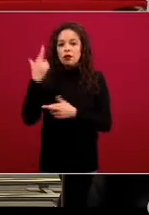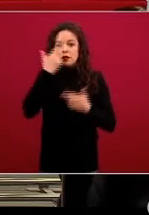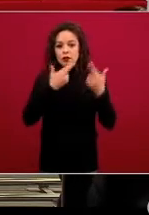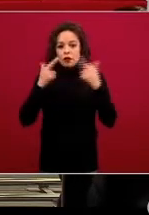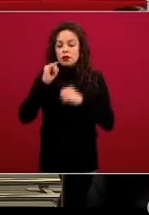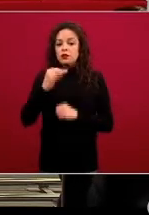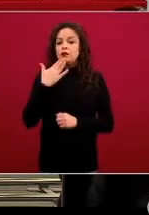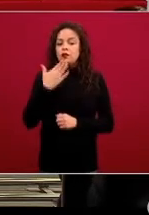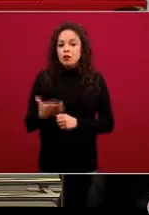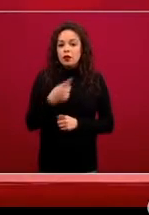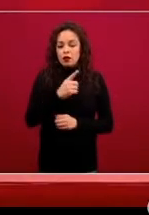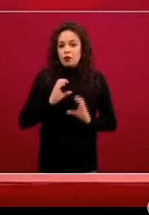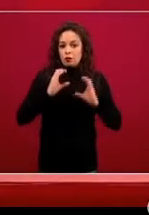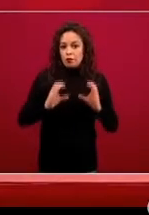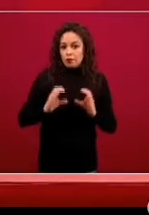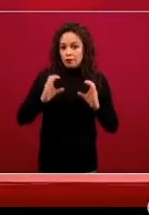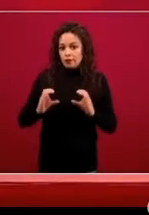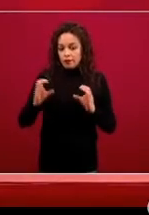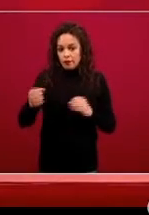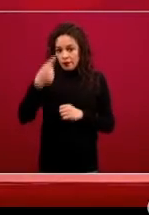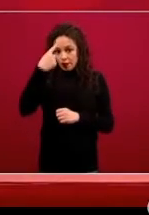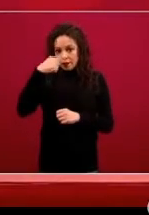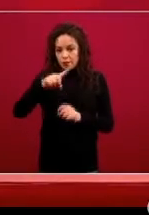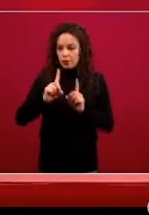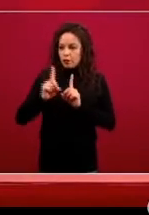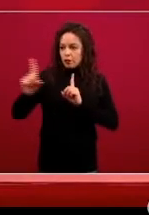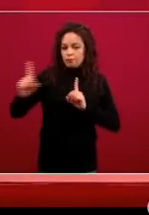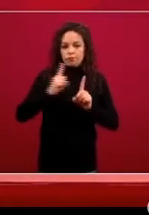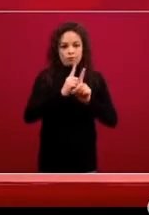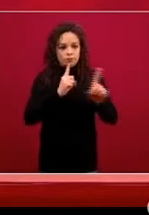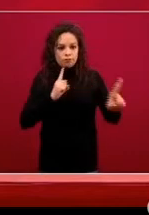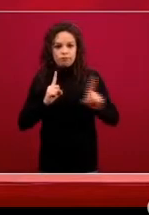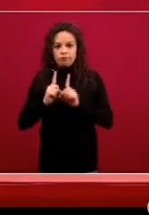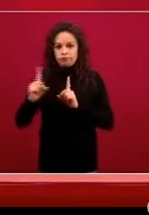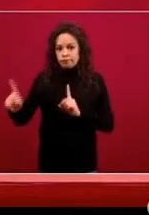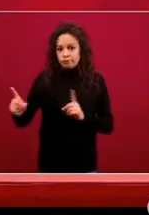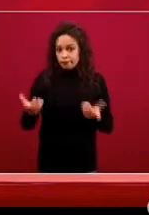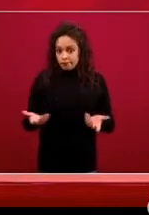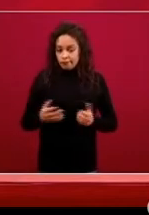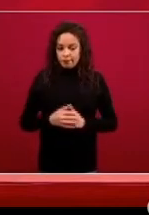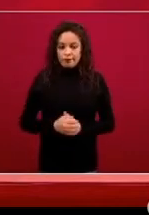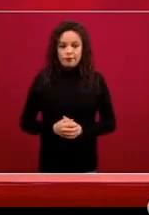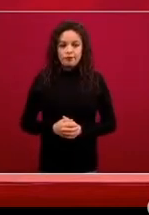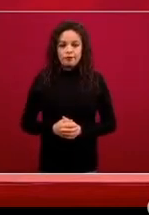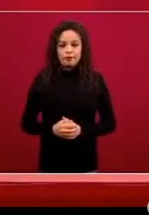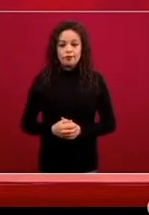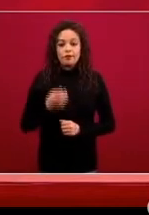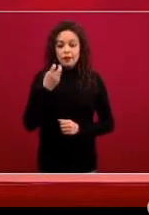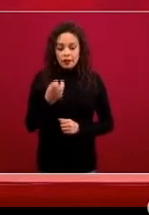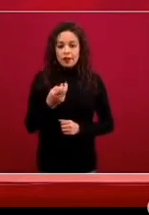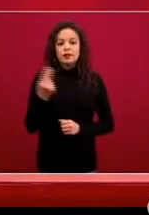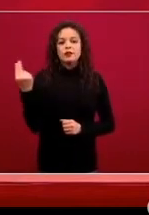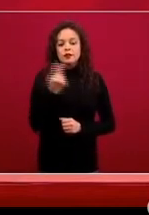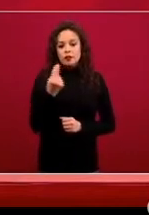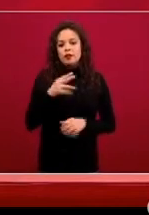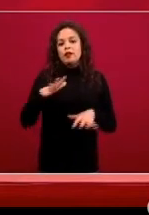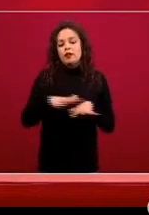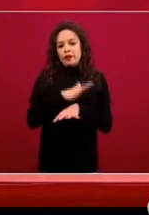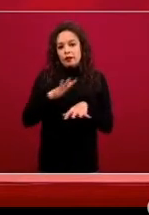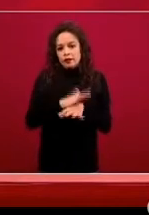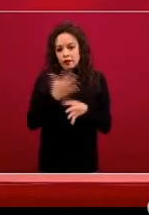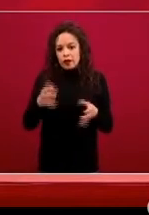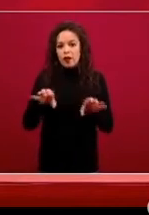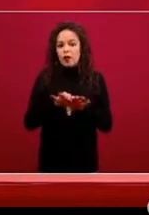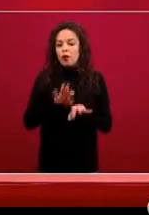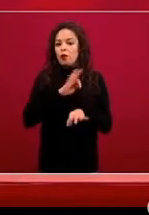to investigate whether these measures are being applied and they are being abided by, and I probably